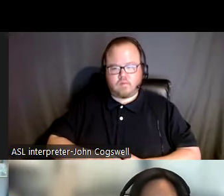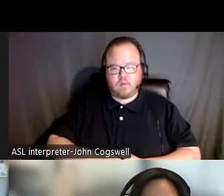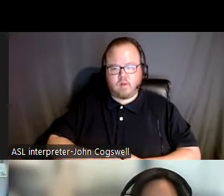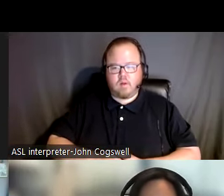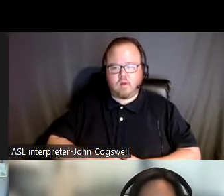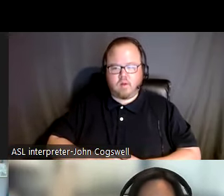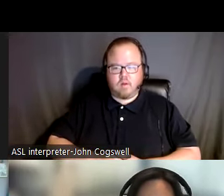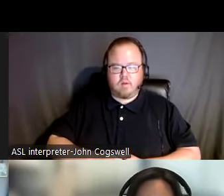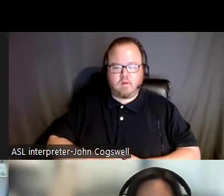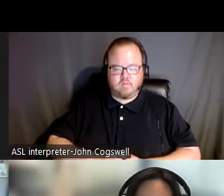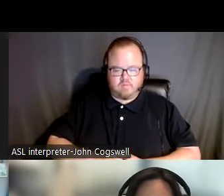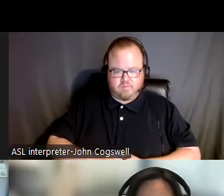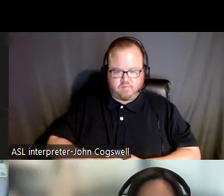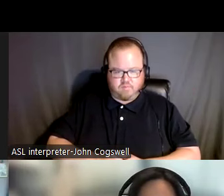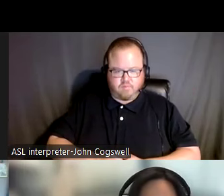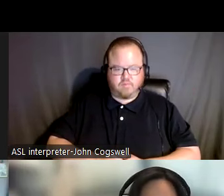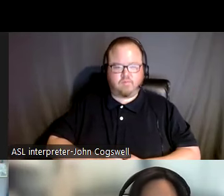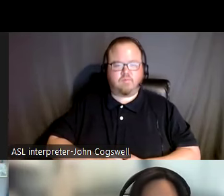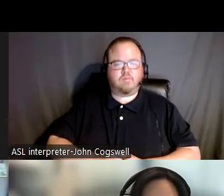And so next slide, please.